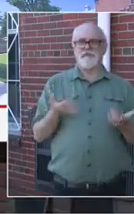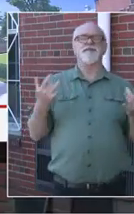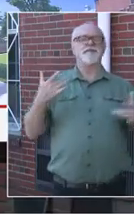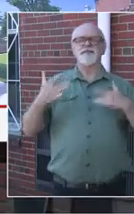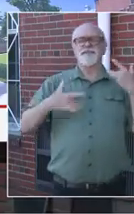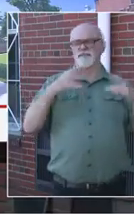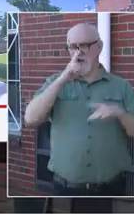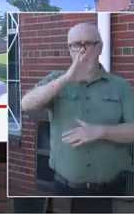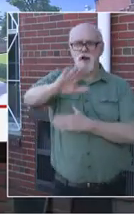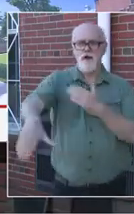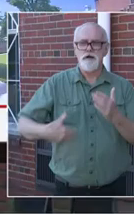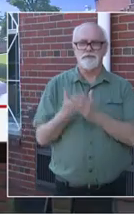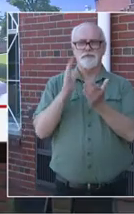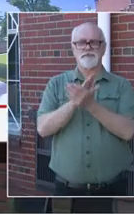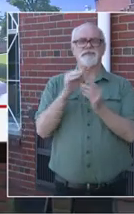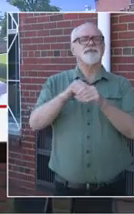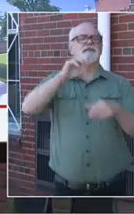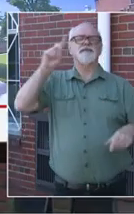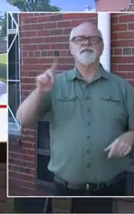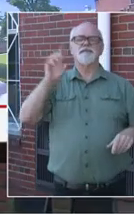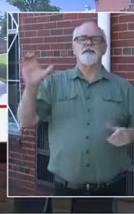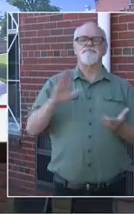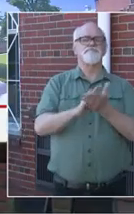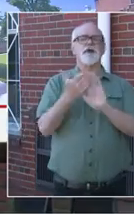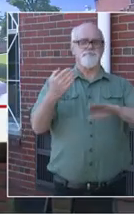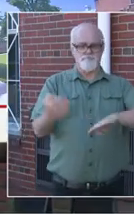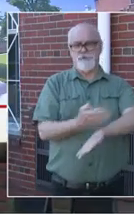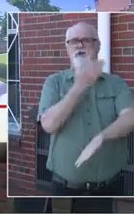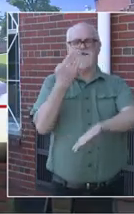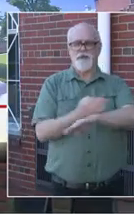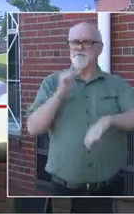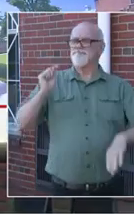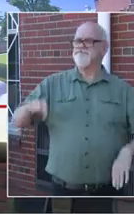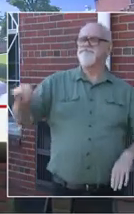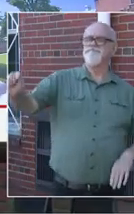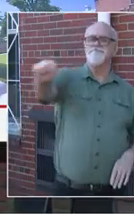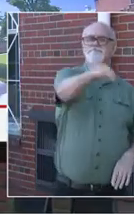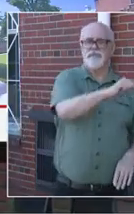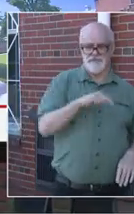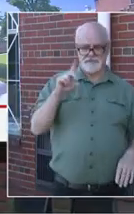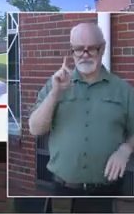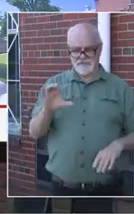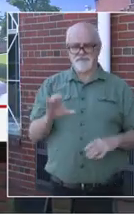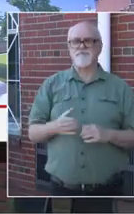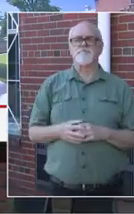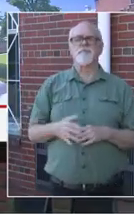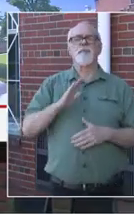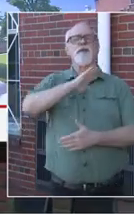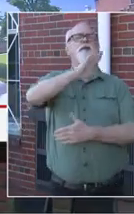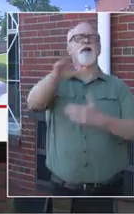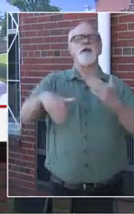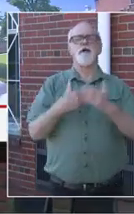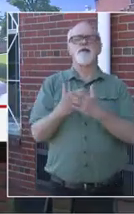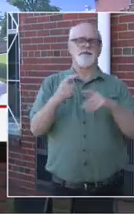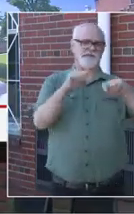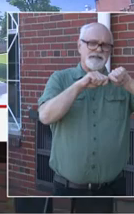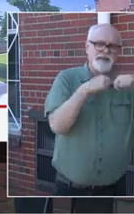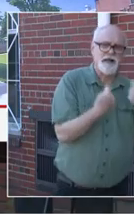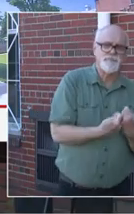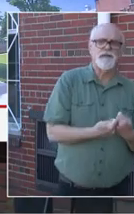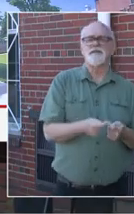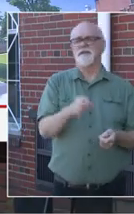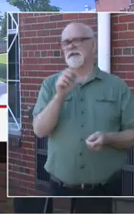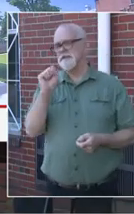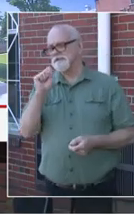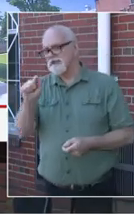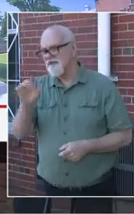I'm also grateful to our amazing educators and our staff who continue to serve our students well. Such a winning combination